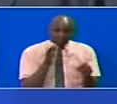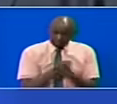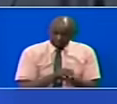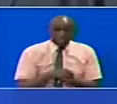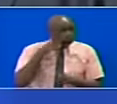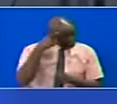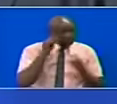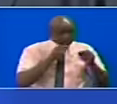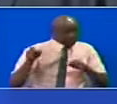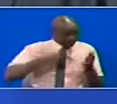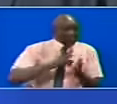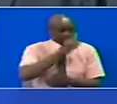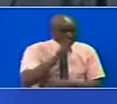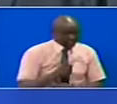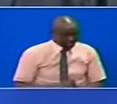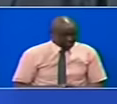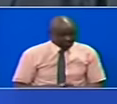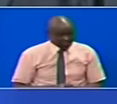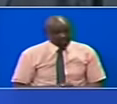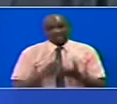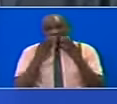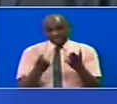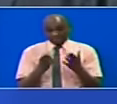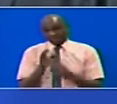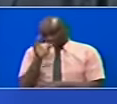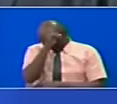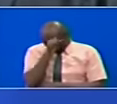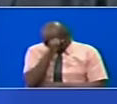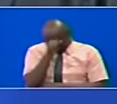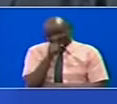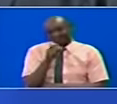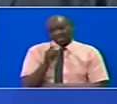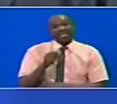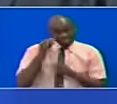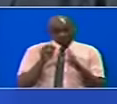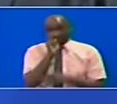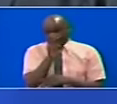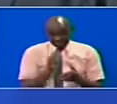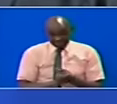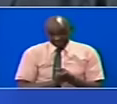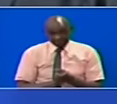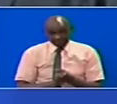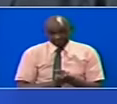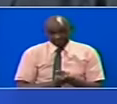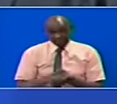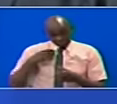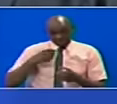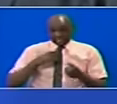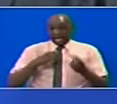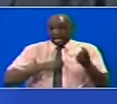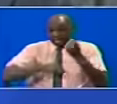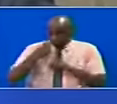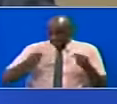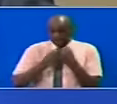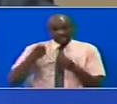afford this? Thank you, Akisa. I mean, if you look at the peer review exercise that was done